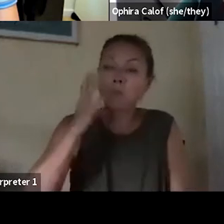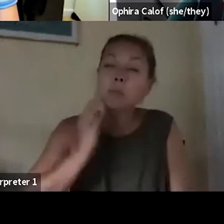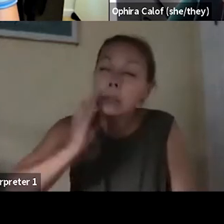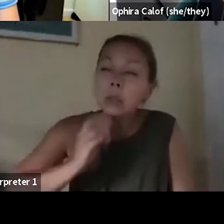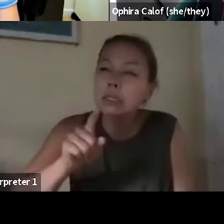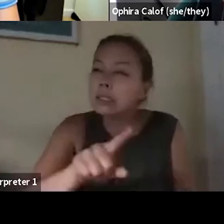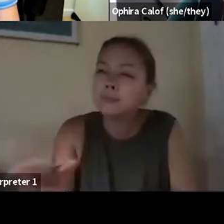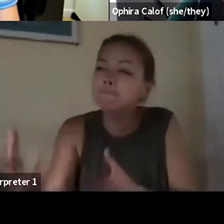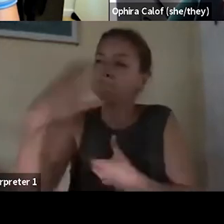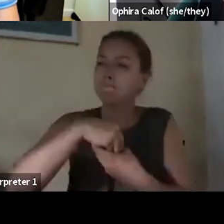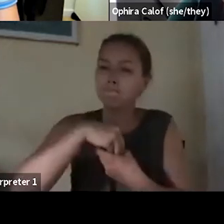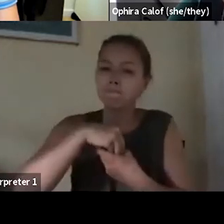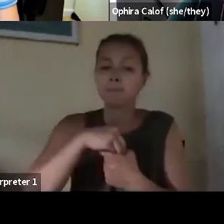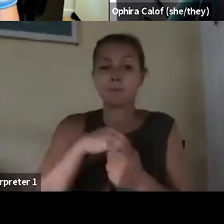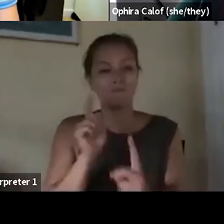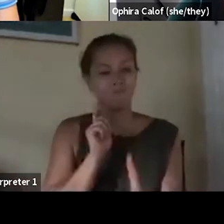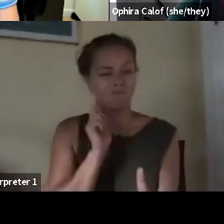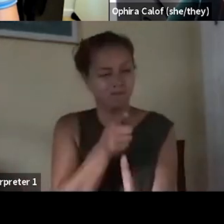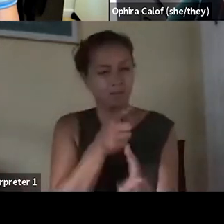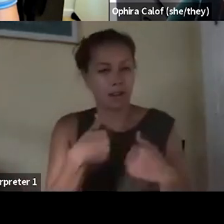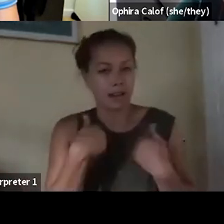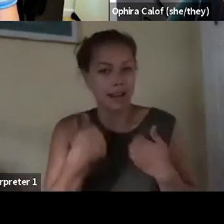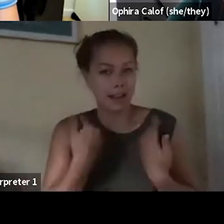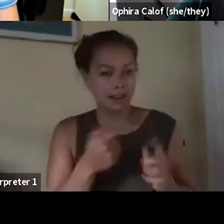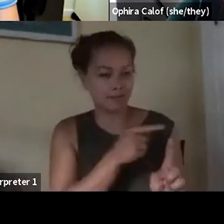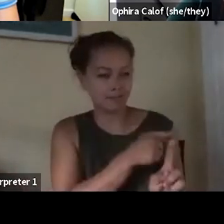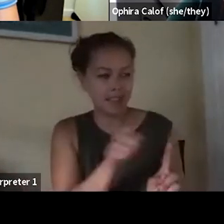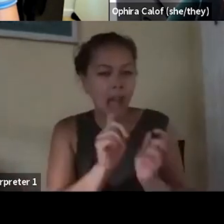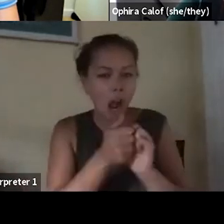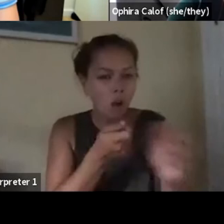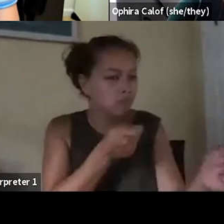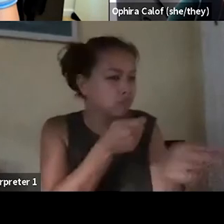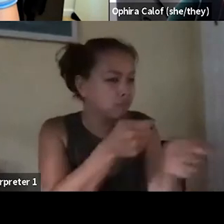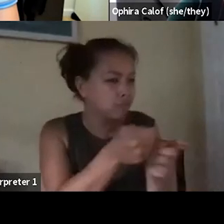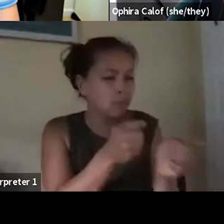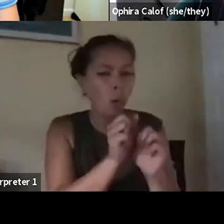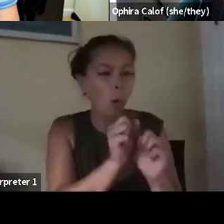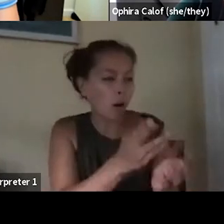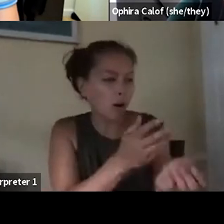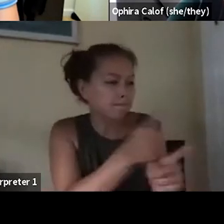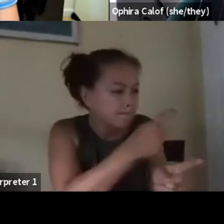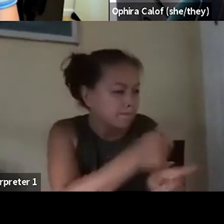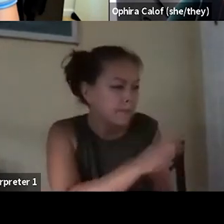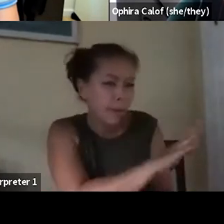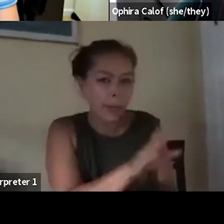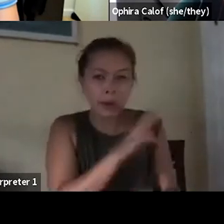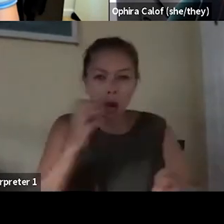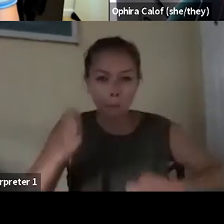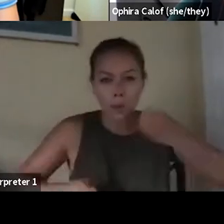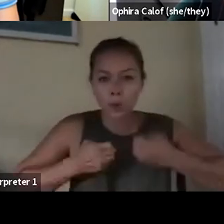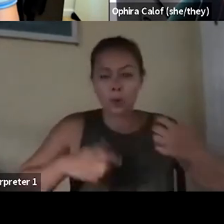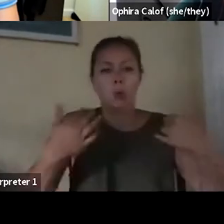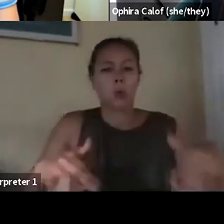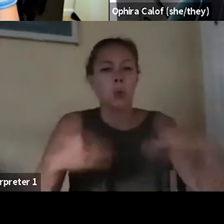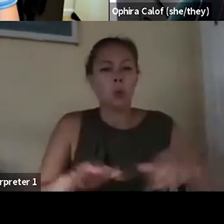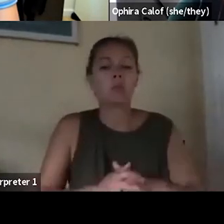tolerate or regulate their emotions. But I'd like to transition and wrap with one final question that gets